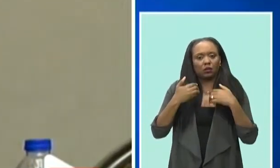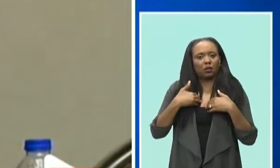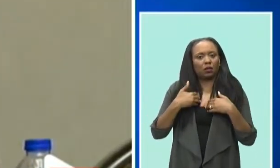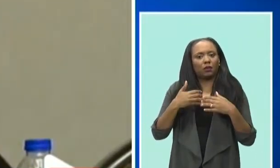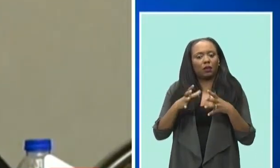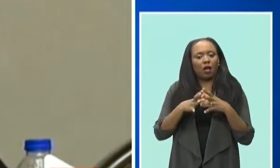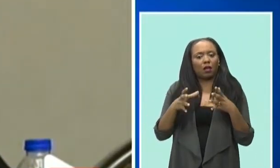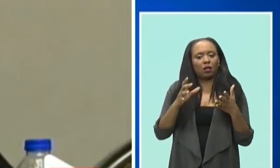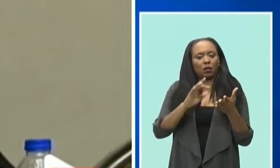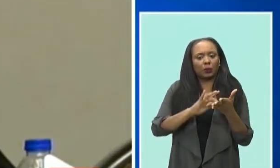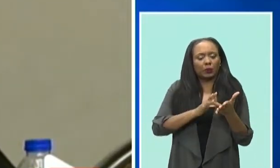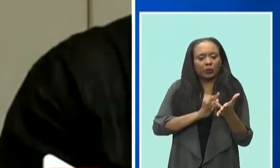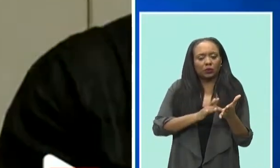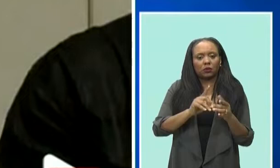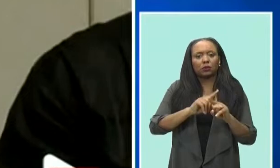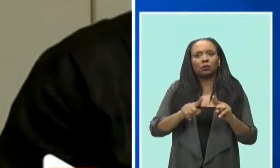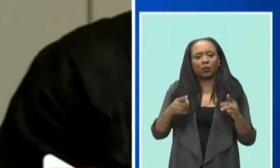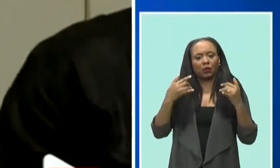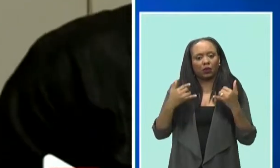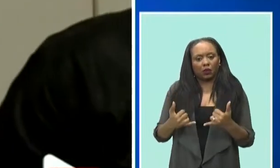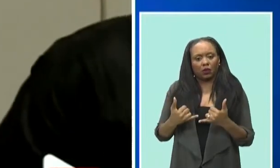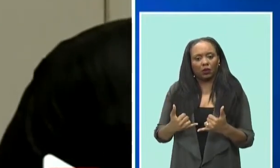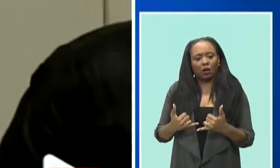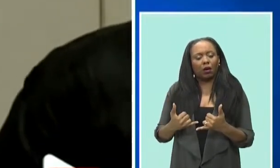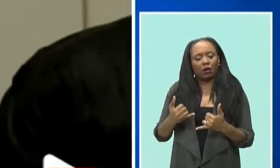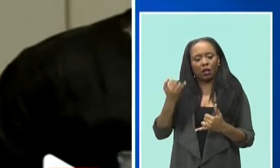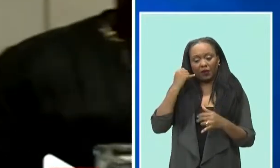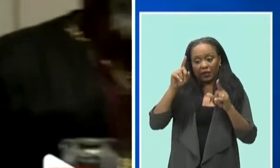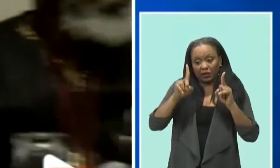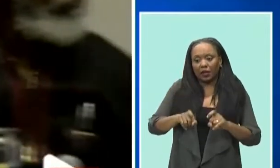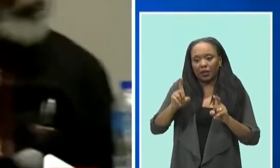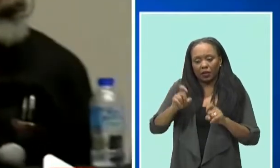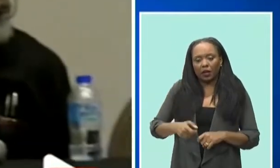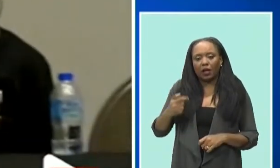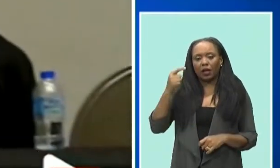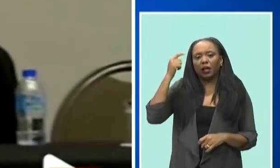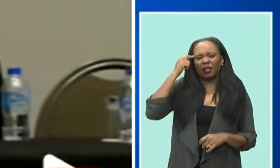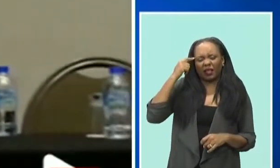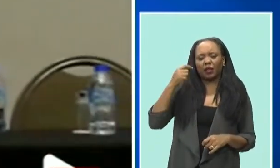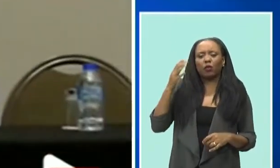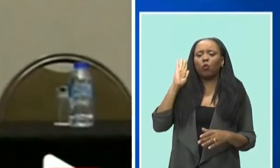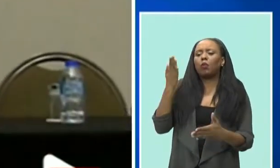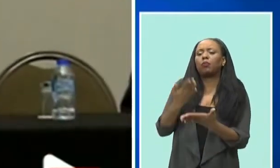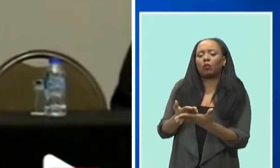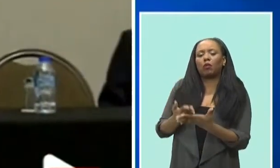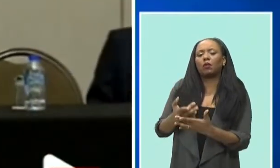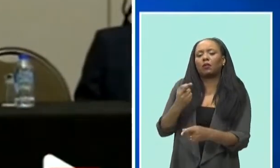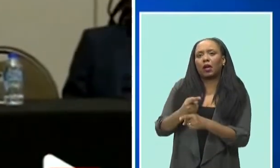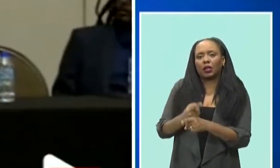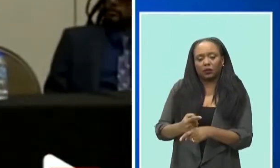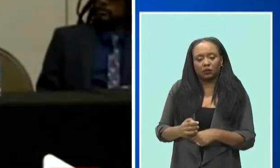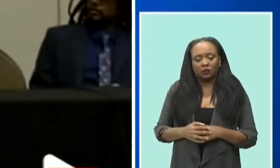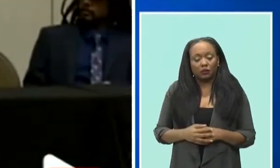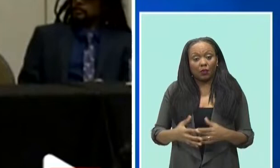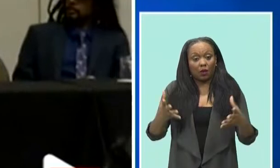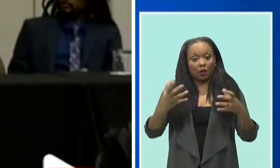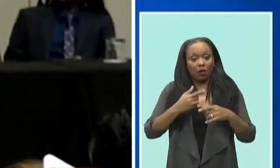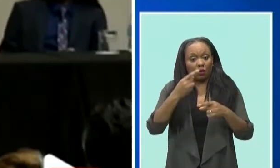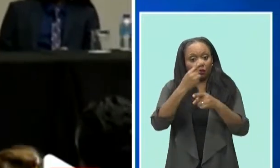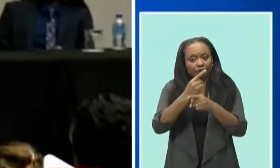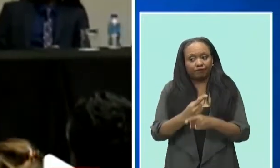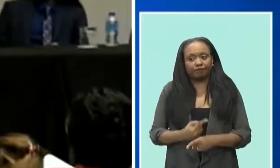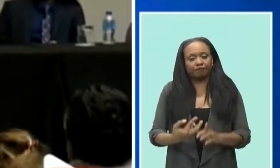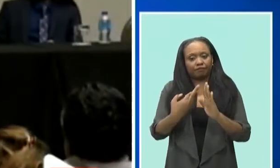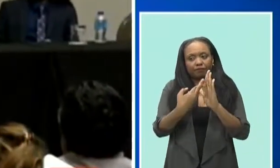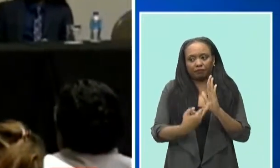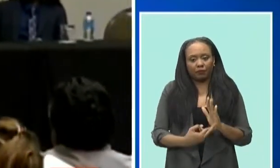out of these things. Director of the Caribbean Cannabis Institute, Marcus Ramkisoon, called for proper regulations to be put in place to